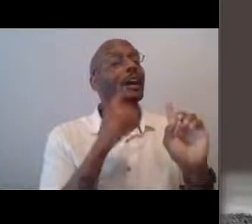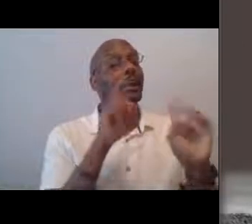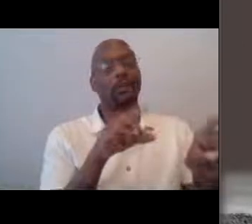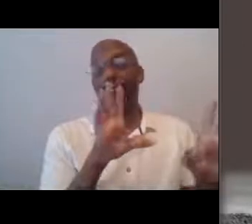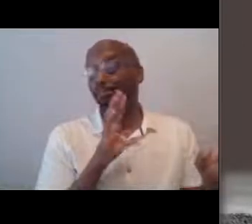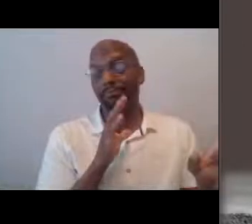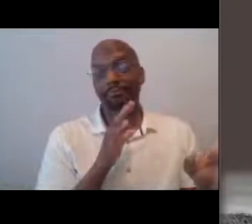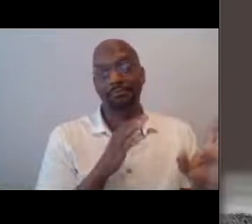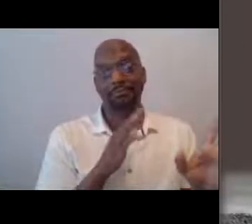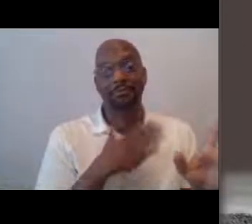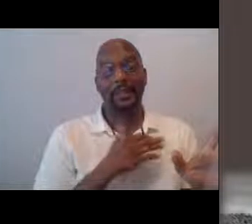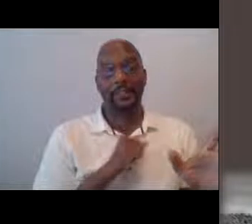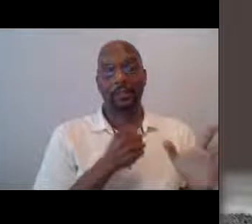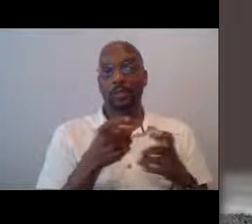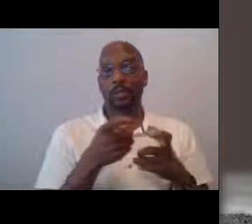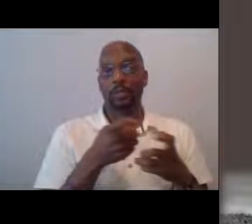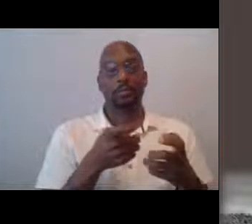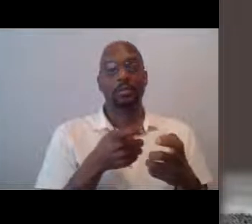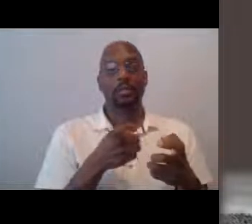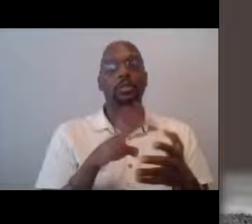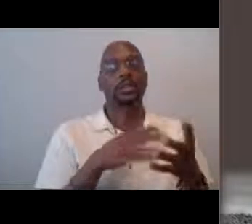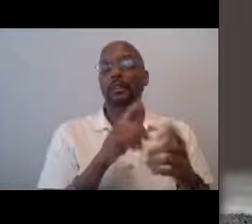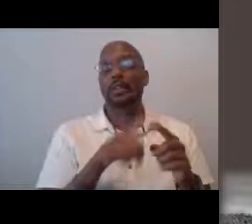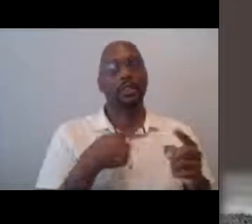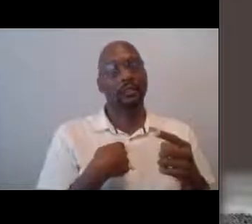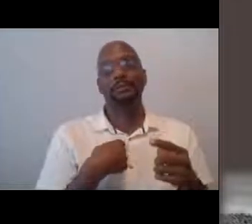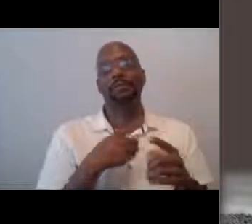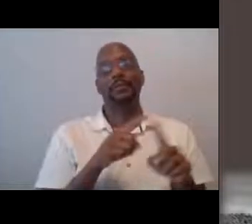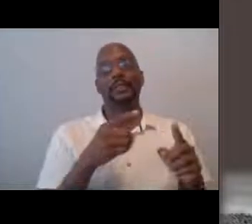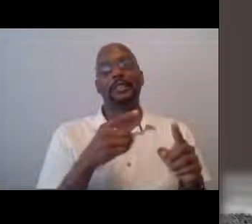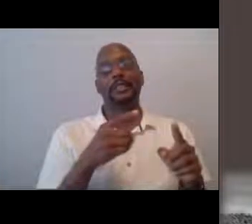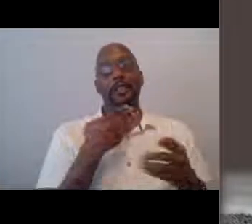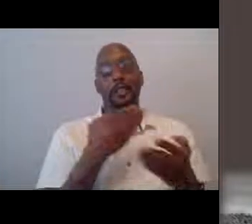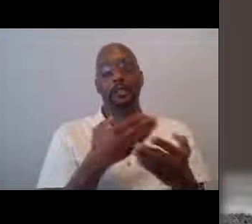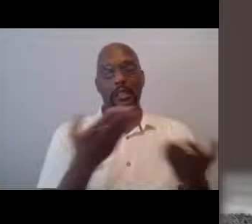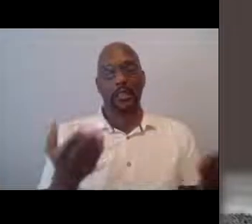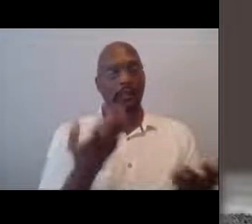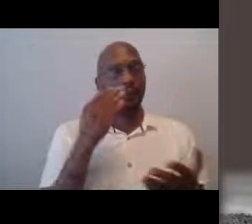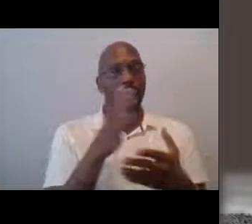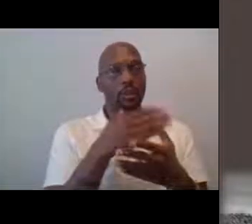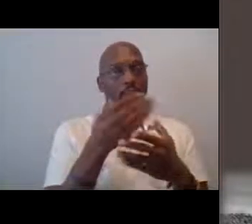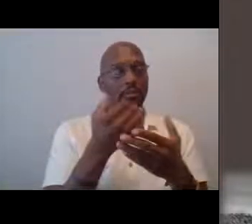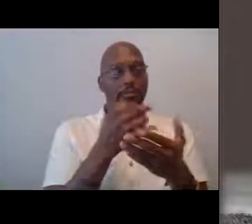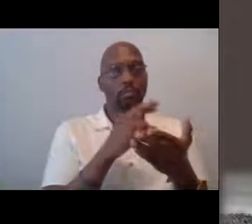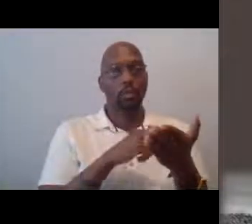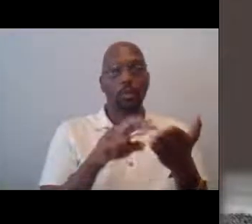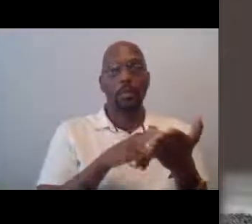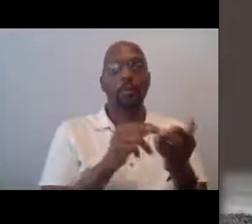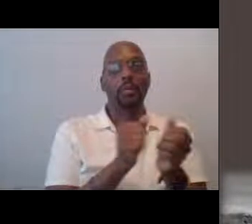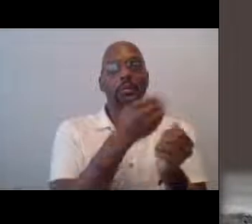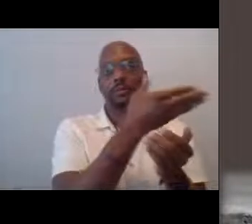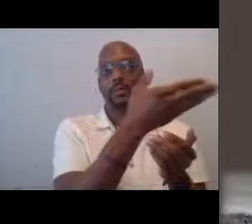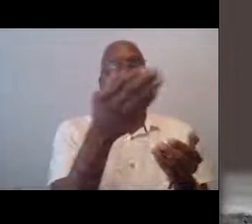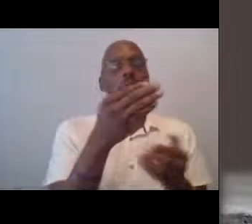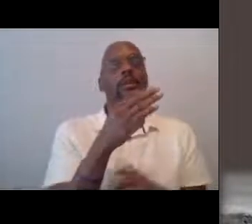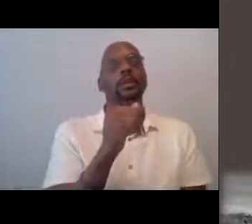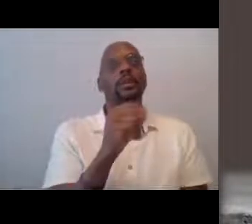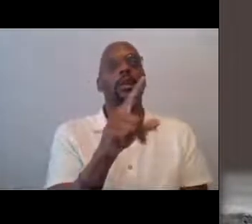But again, it's always good to be here, good to be able to share our Caltrans report, and I really appreciate